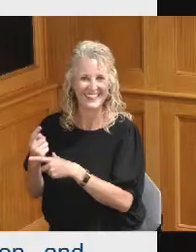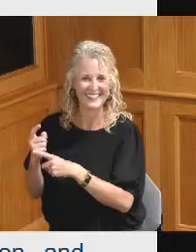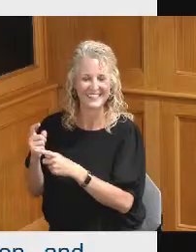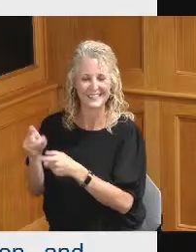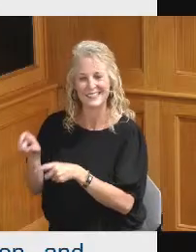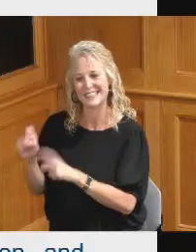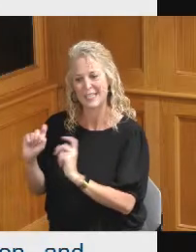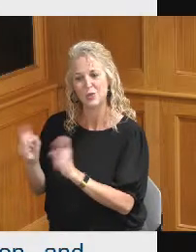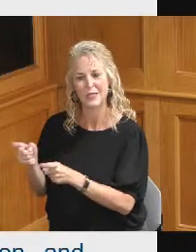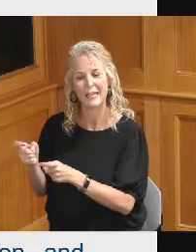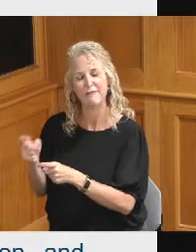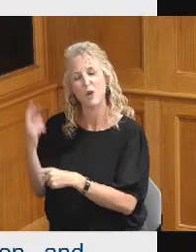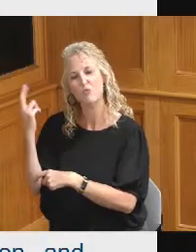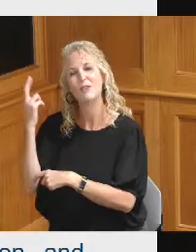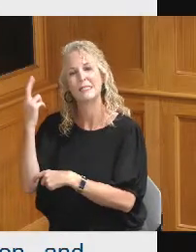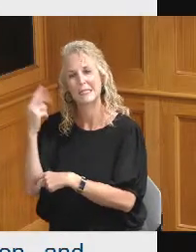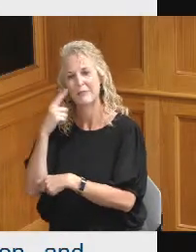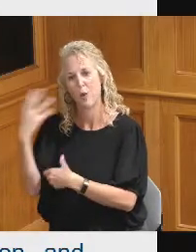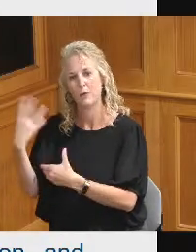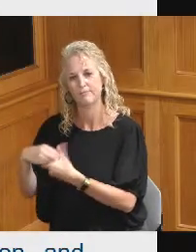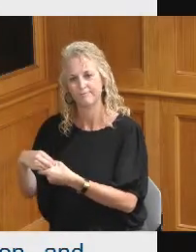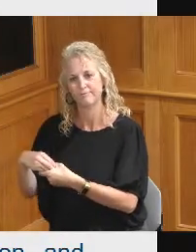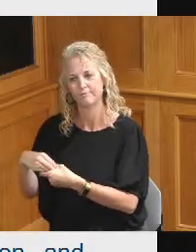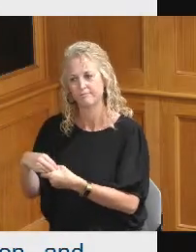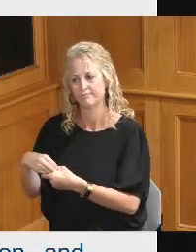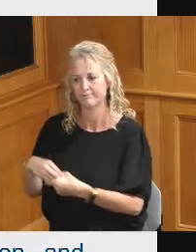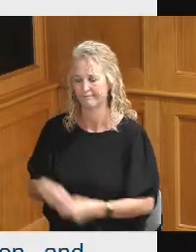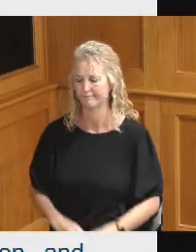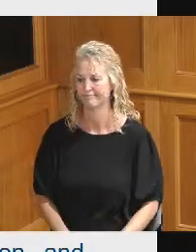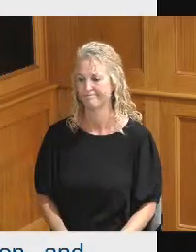potential SBUs, to be inclined to participate.